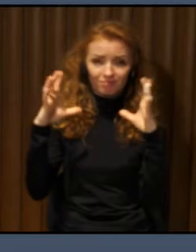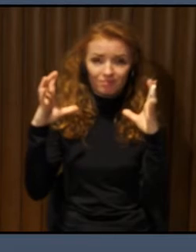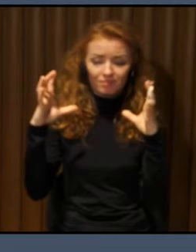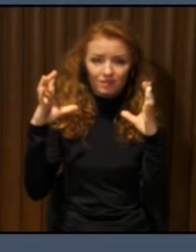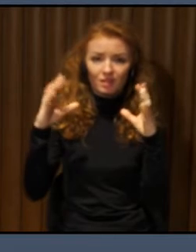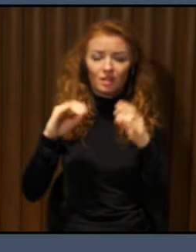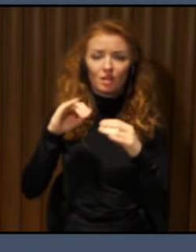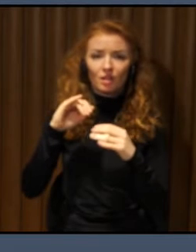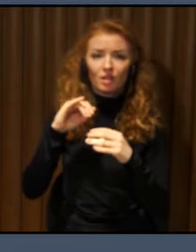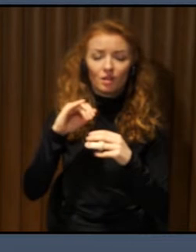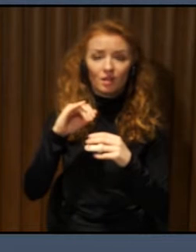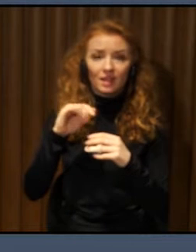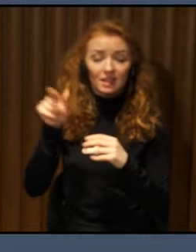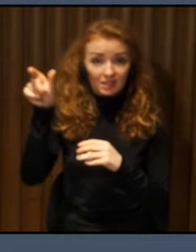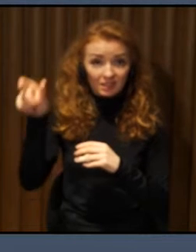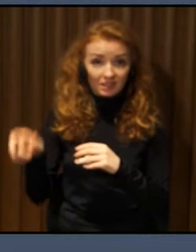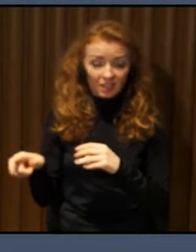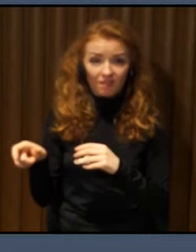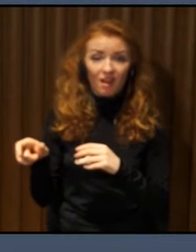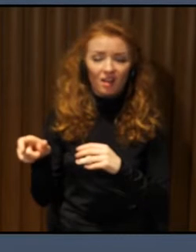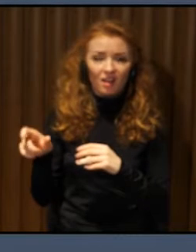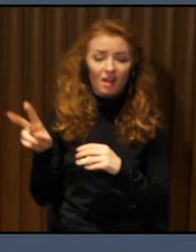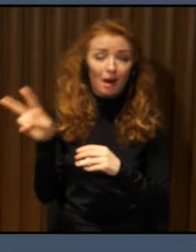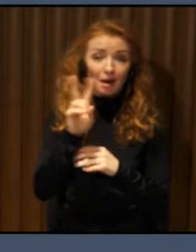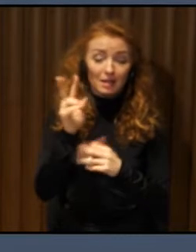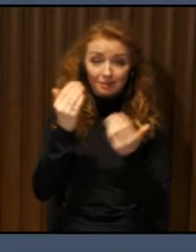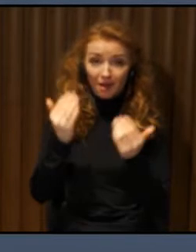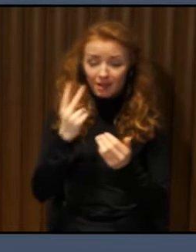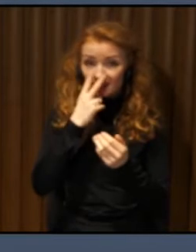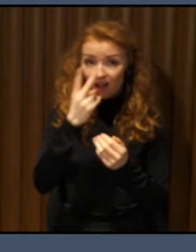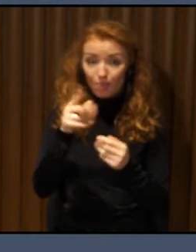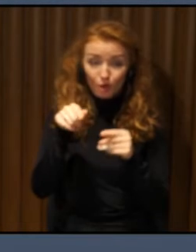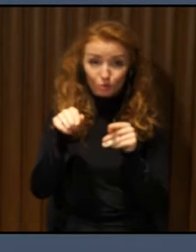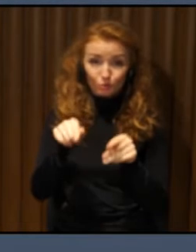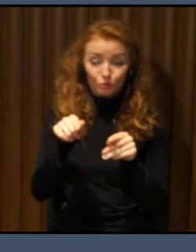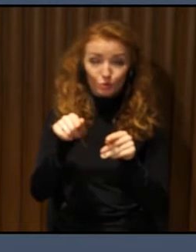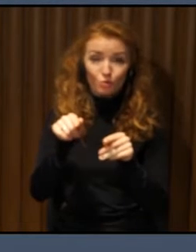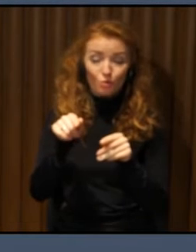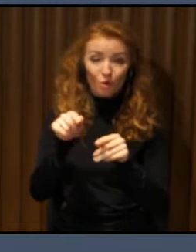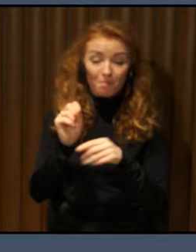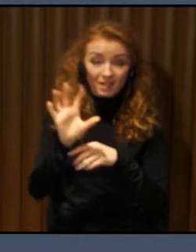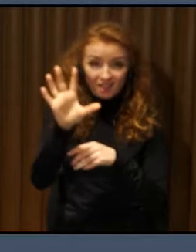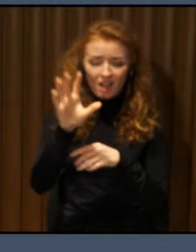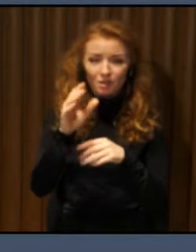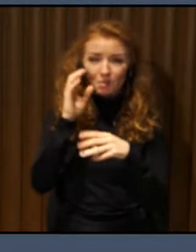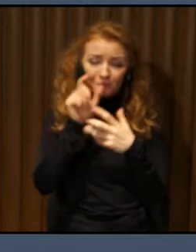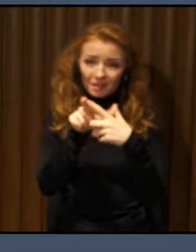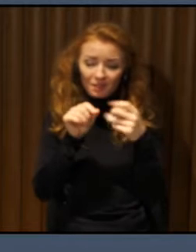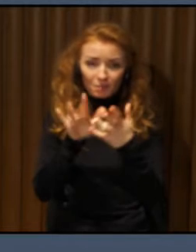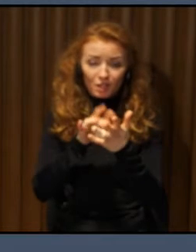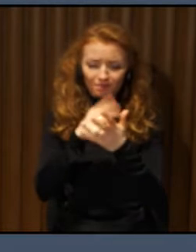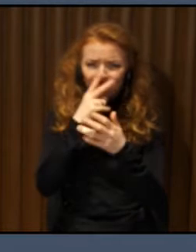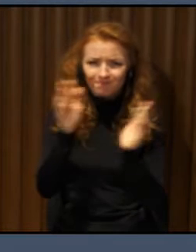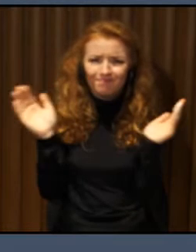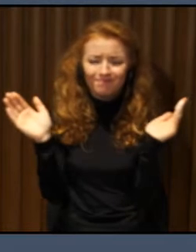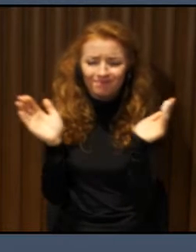it's, especially for people who has a small screen, it's really important that they can, that we don't see this kind